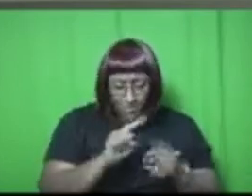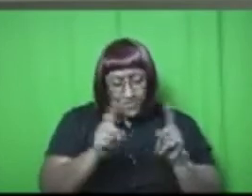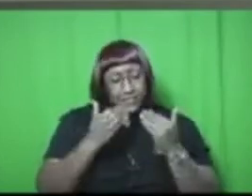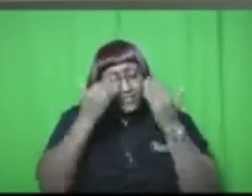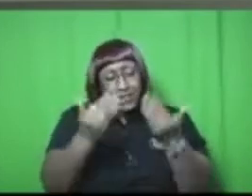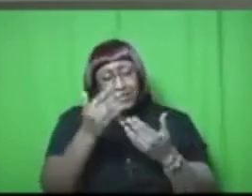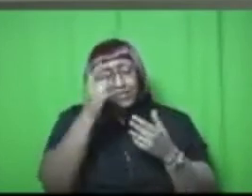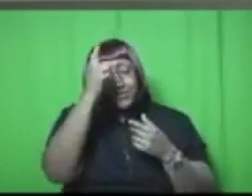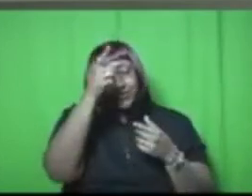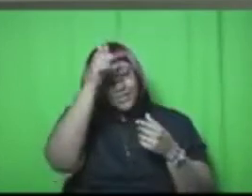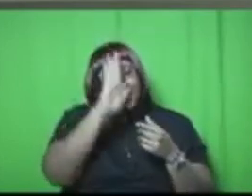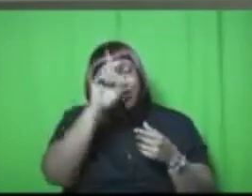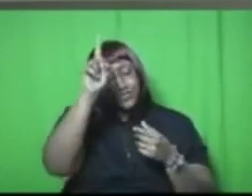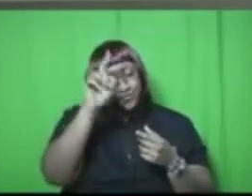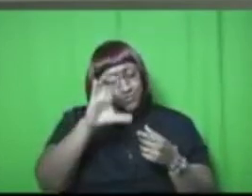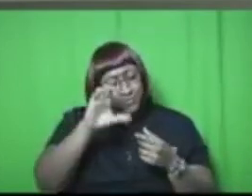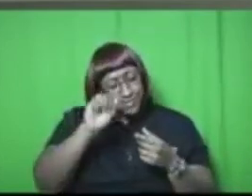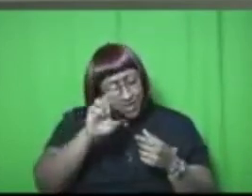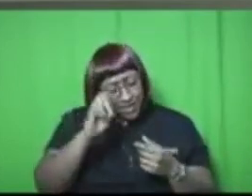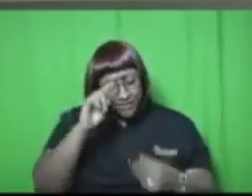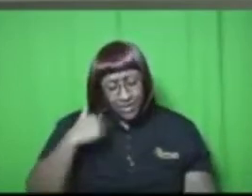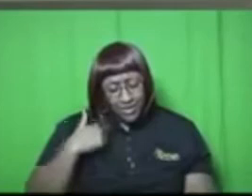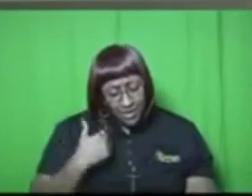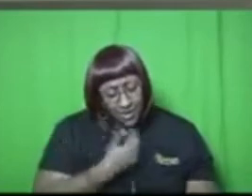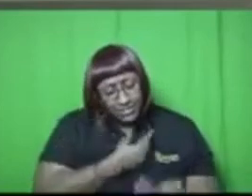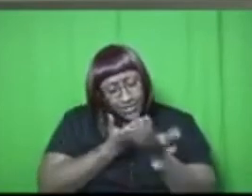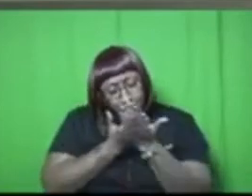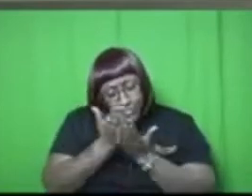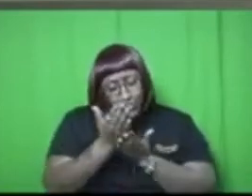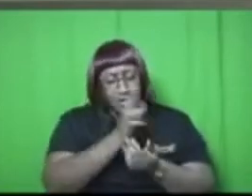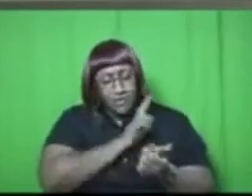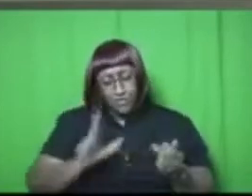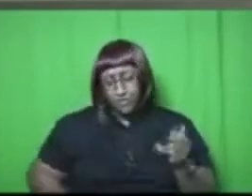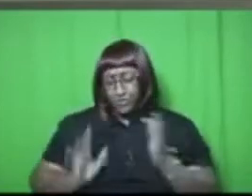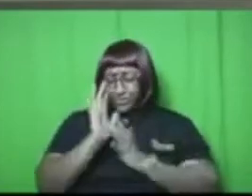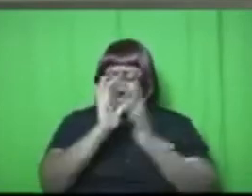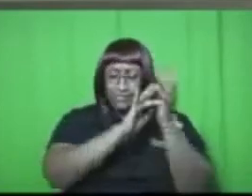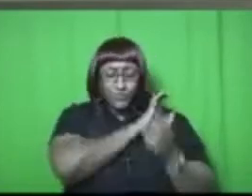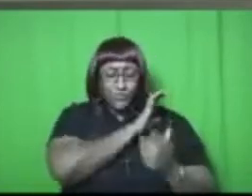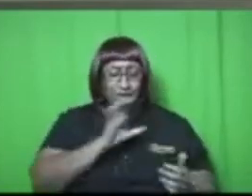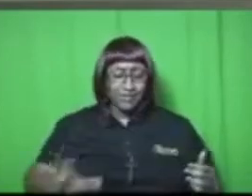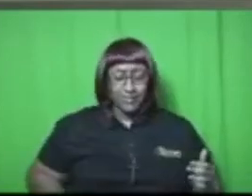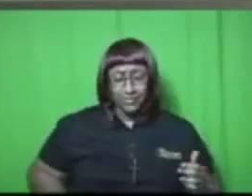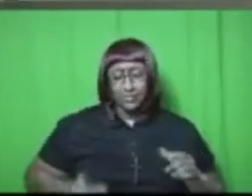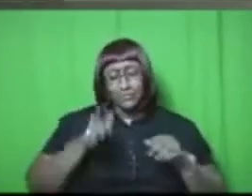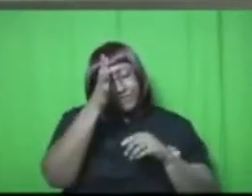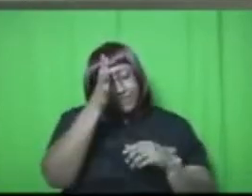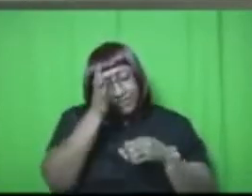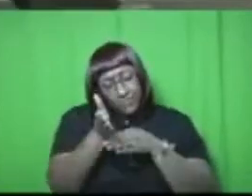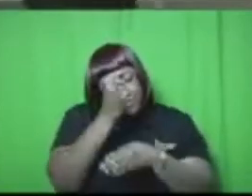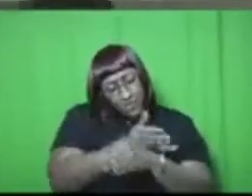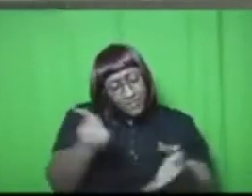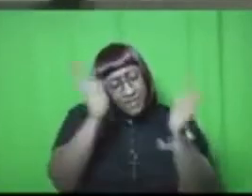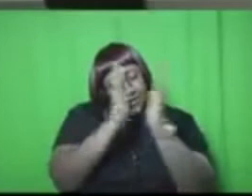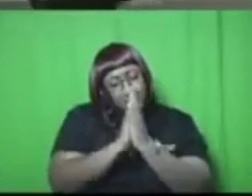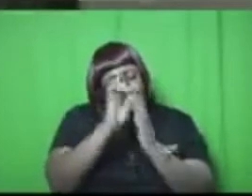thank God you care for us through your Son, Jesus Christ. But Father, before we ask